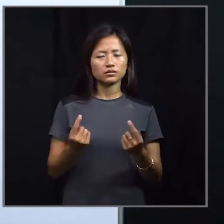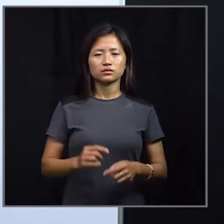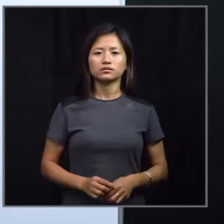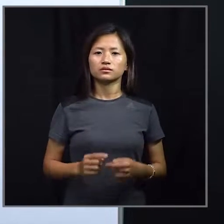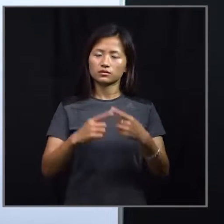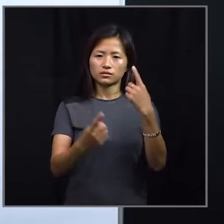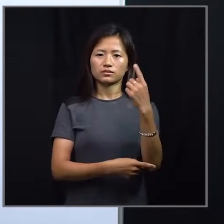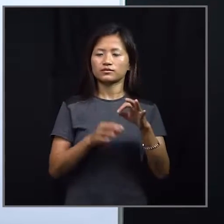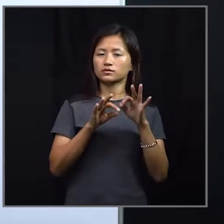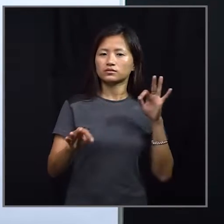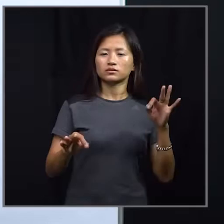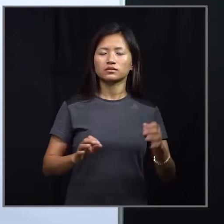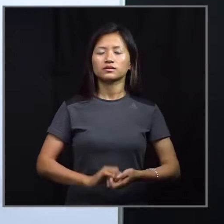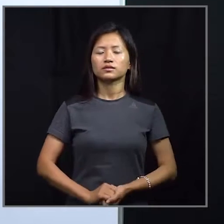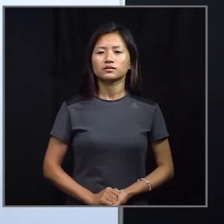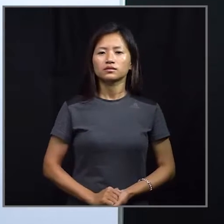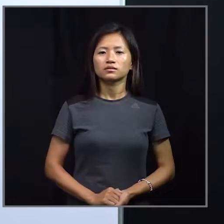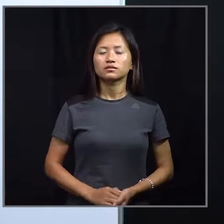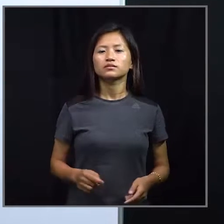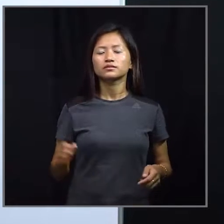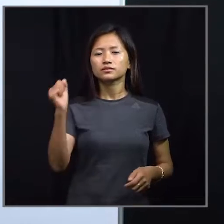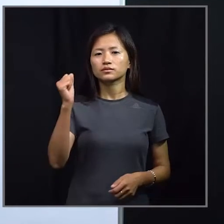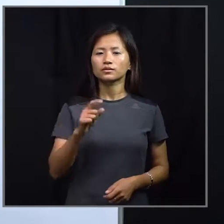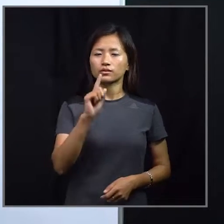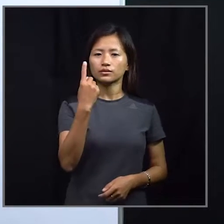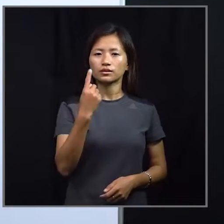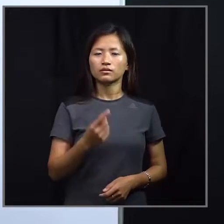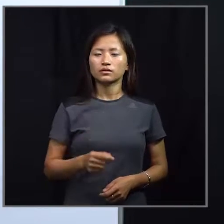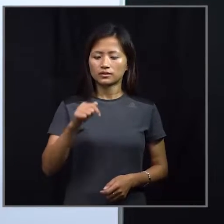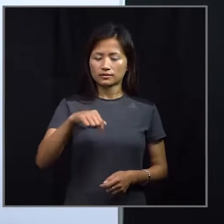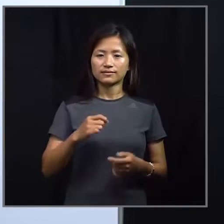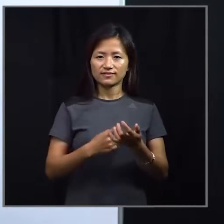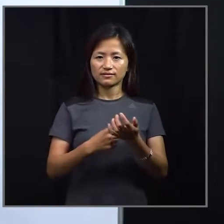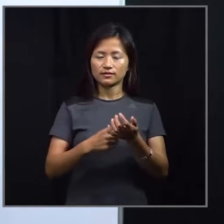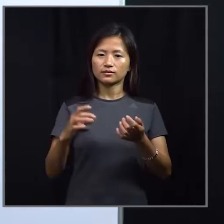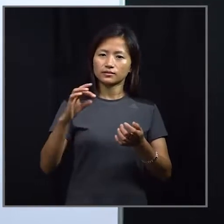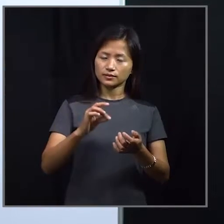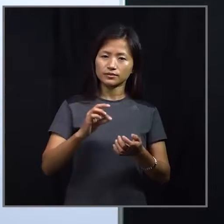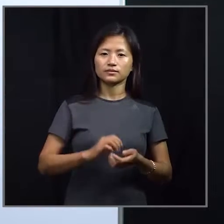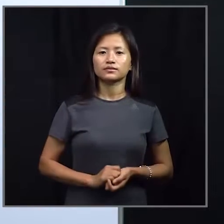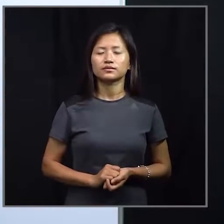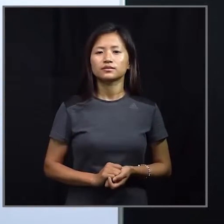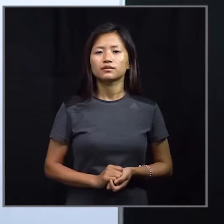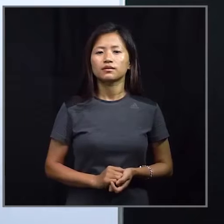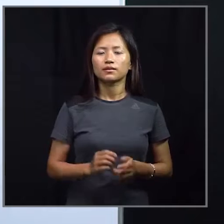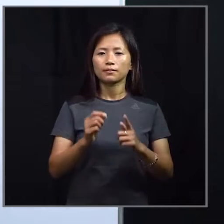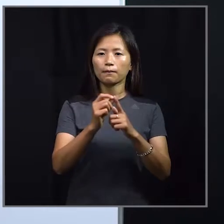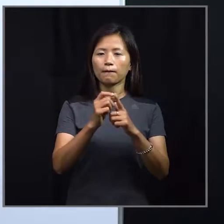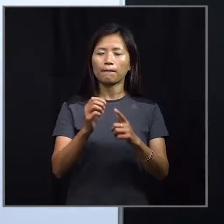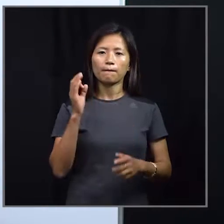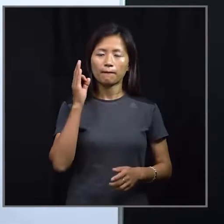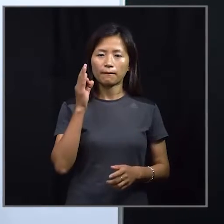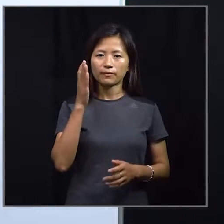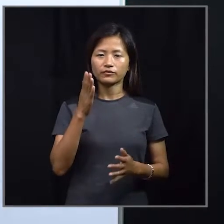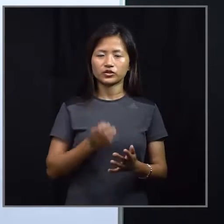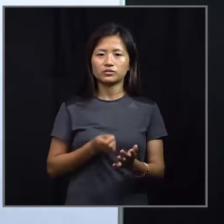end of the story. Getting the point or not? So there is one very renowned economist by the name Professor Rubins. Okay,